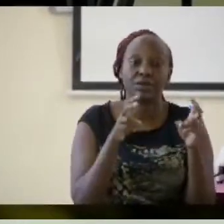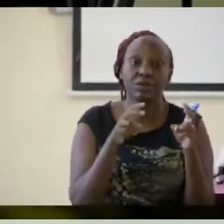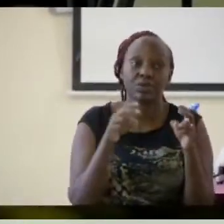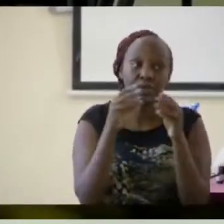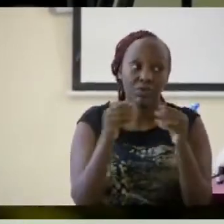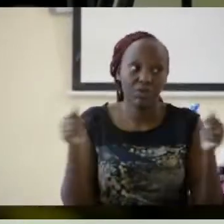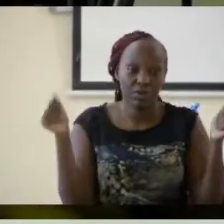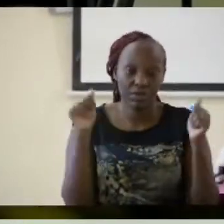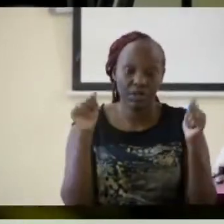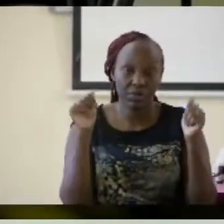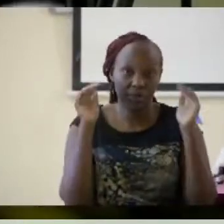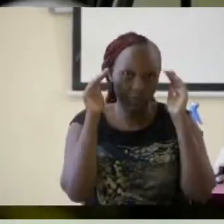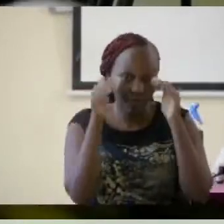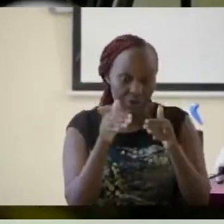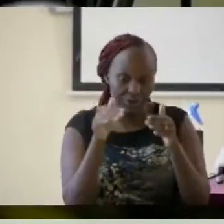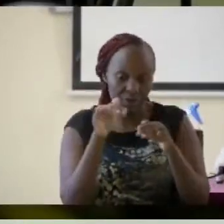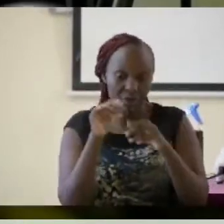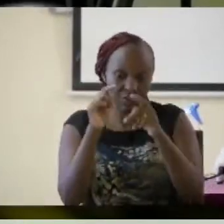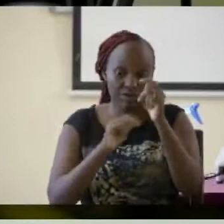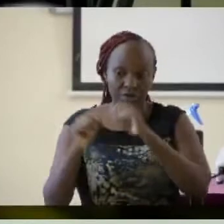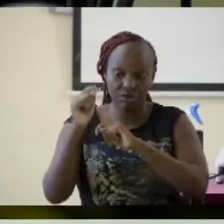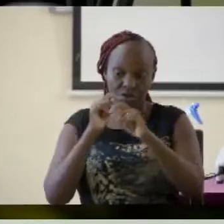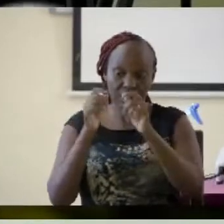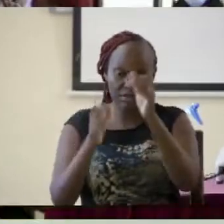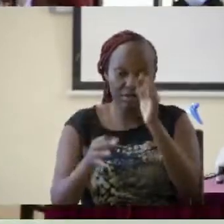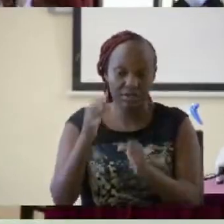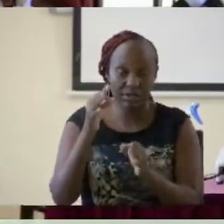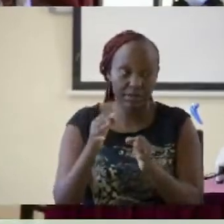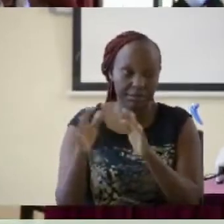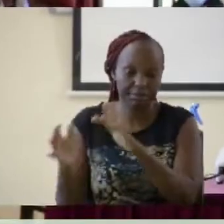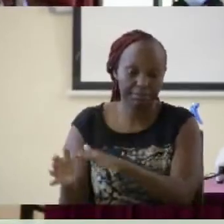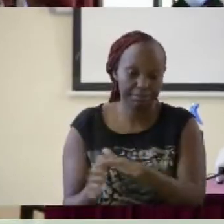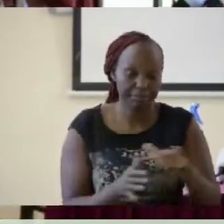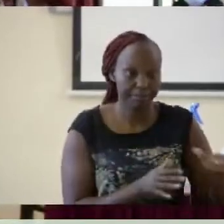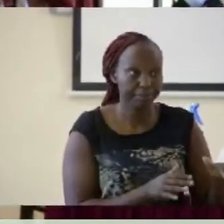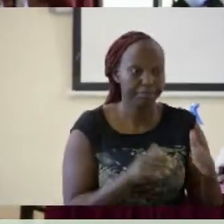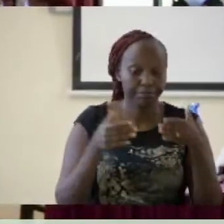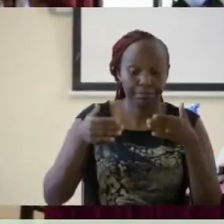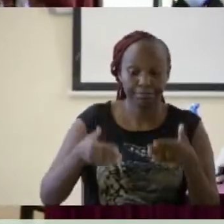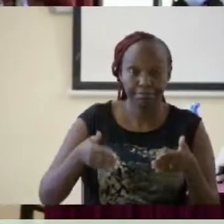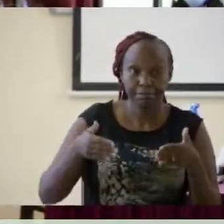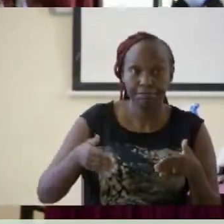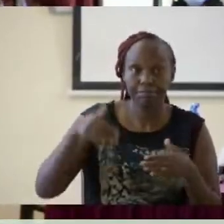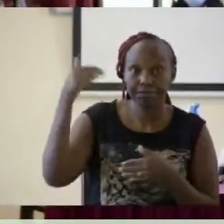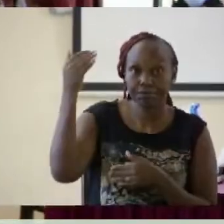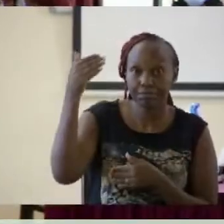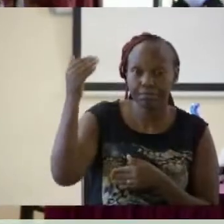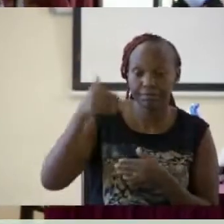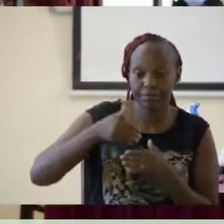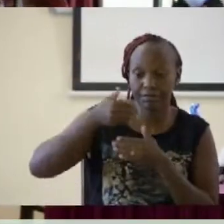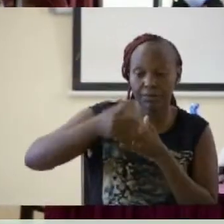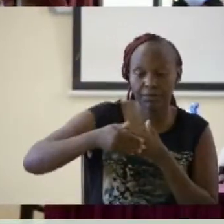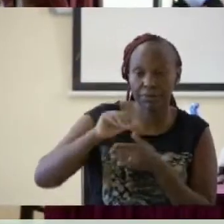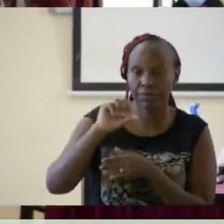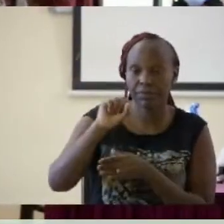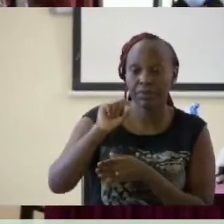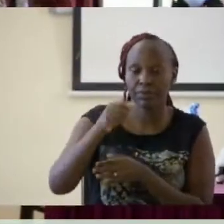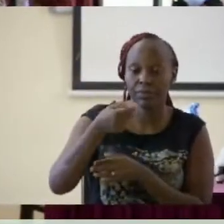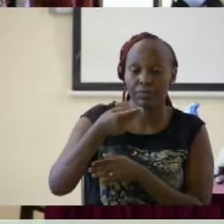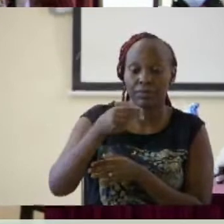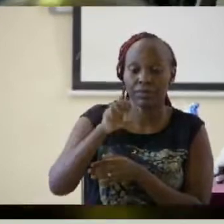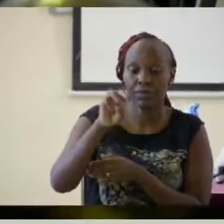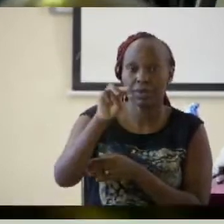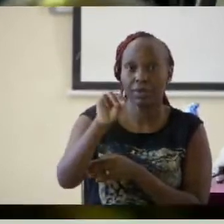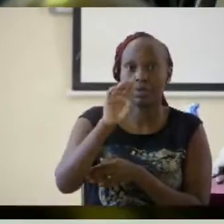with when we're talking about traditional justice. Now I'd like to call on Shem to